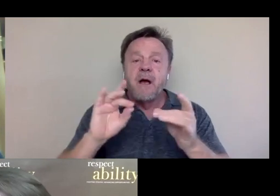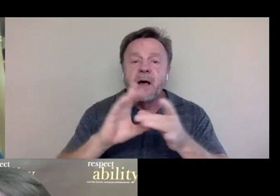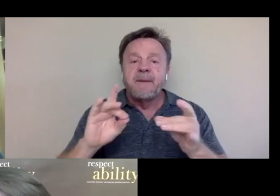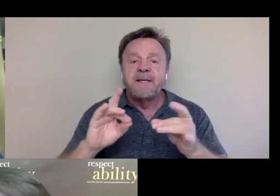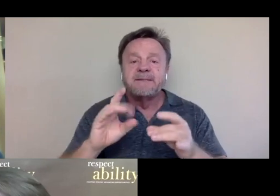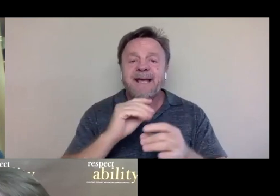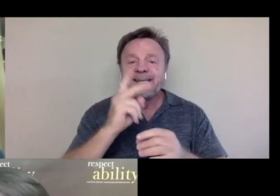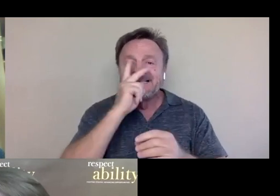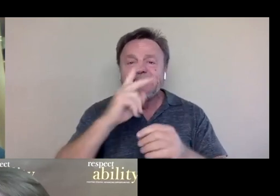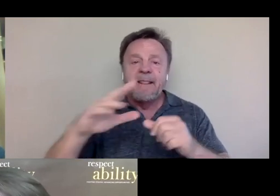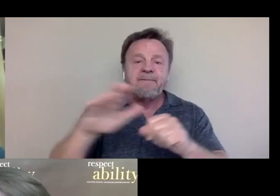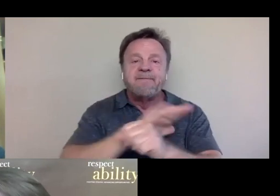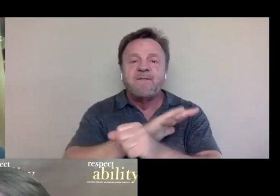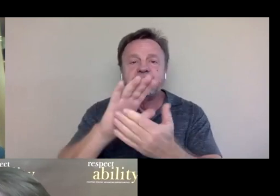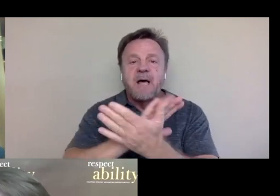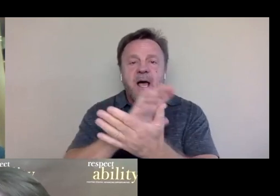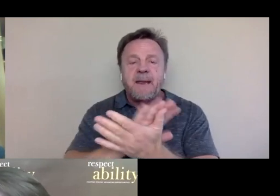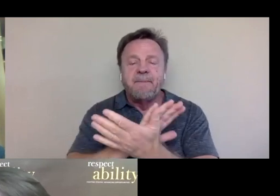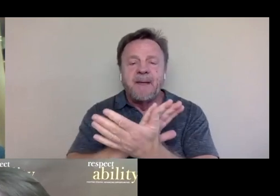full document.